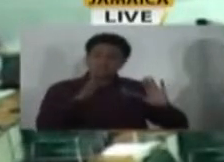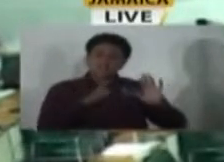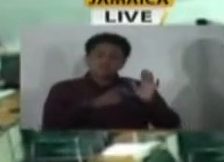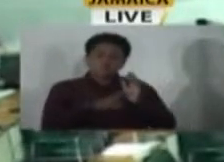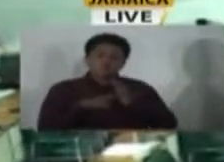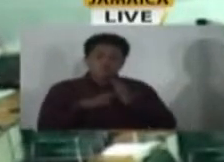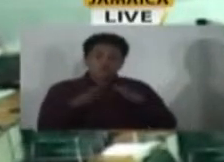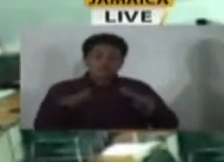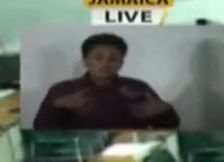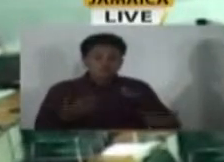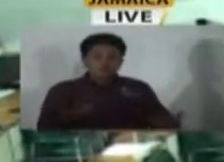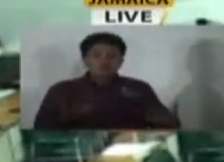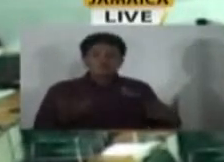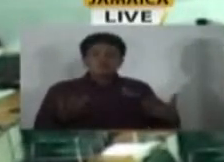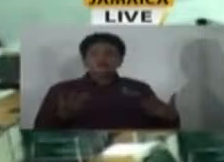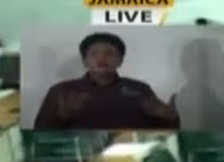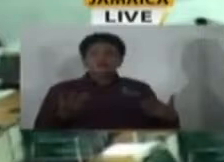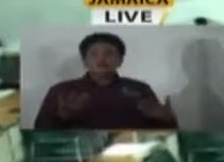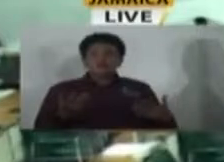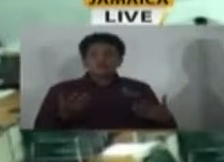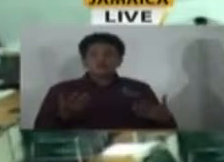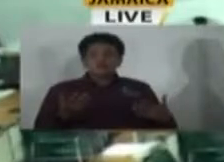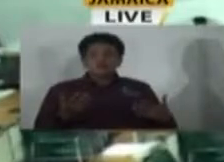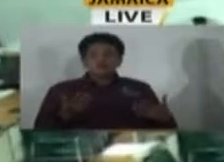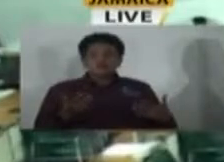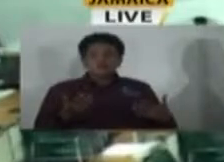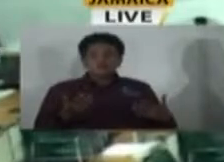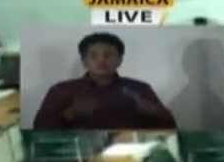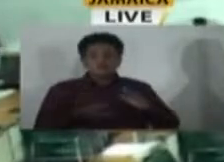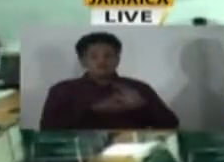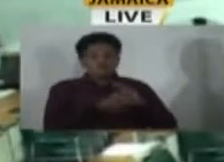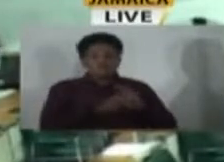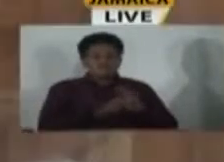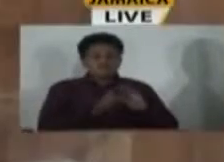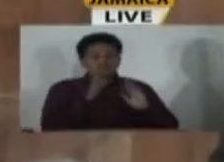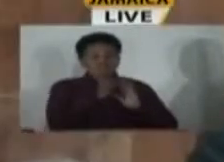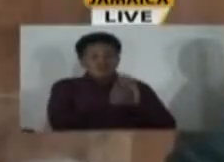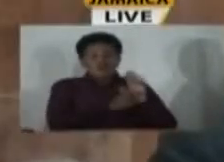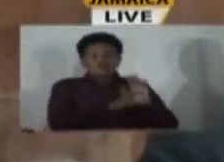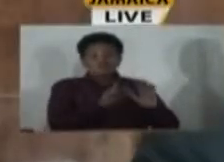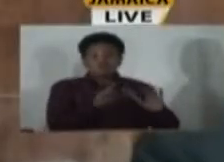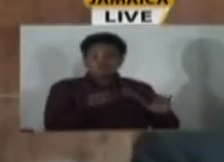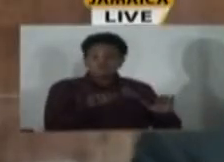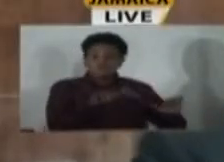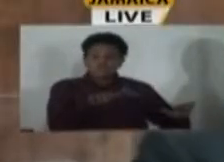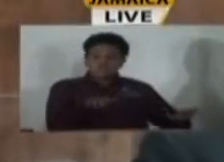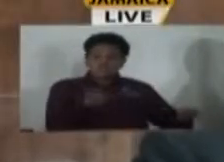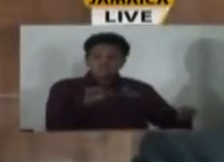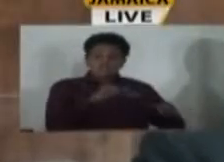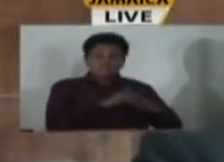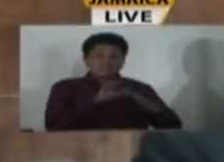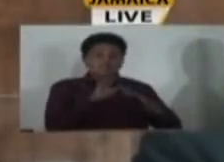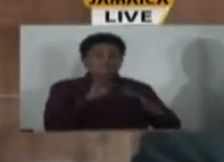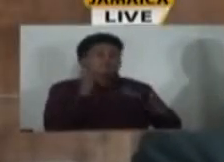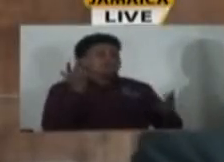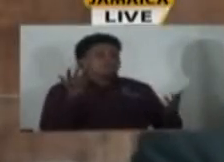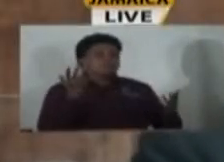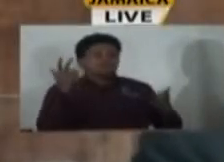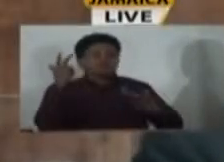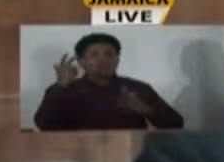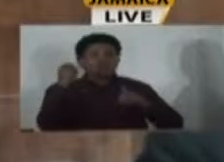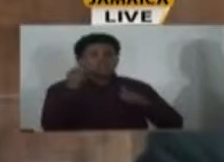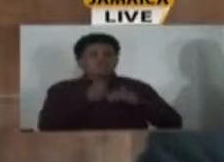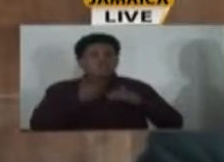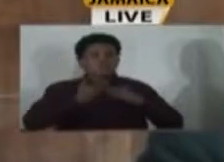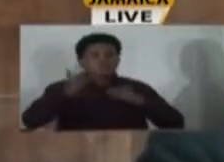requires that a review of the Act be done within 3